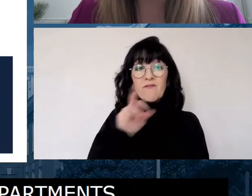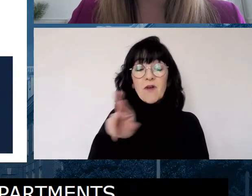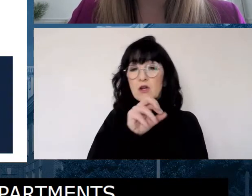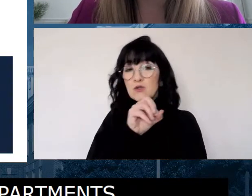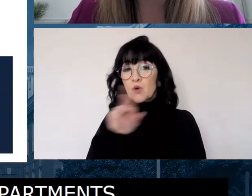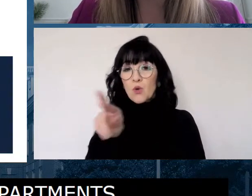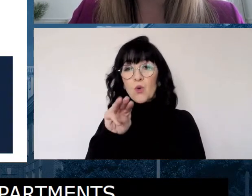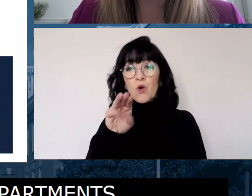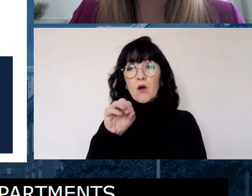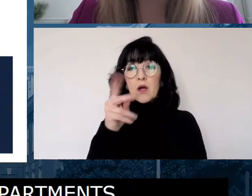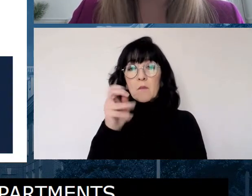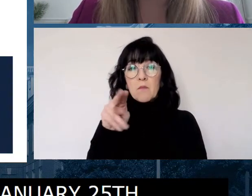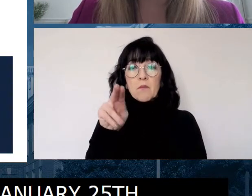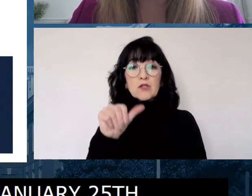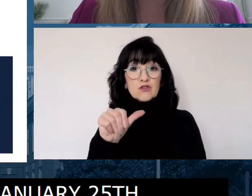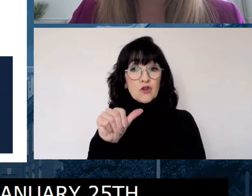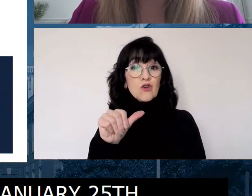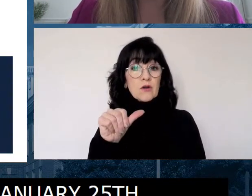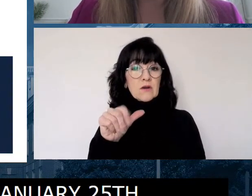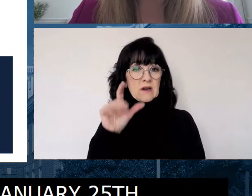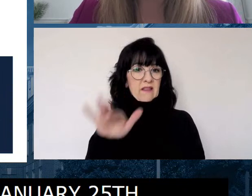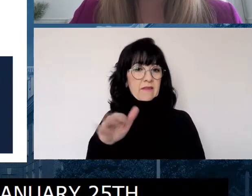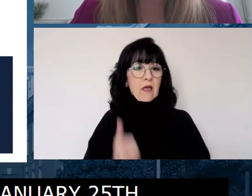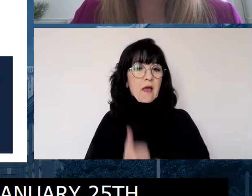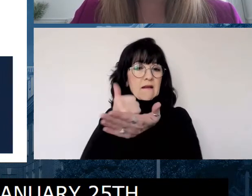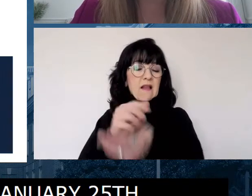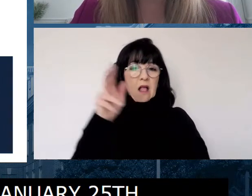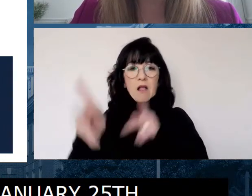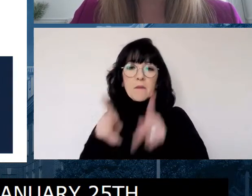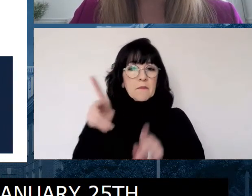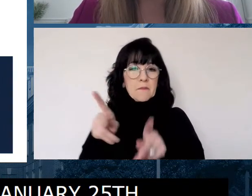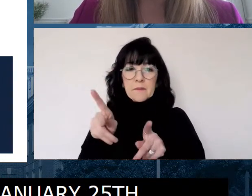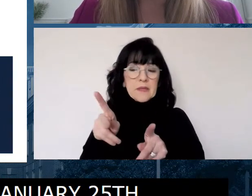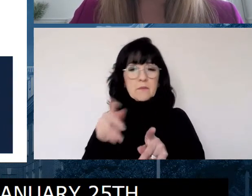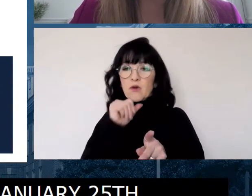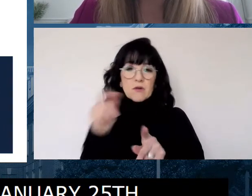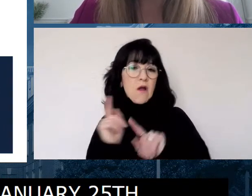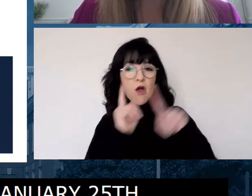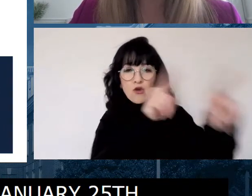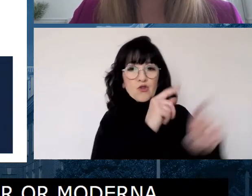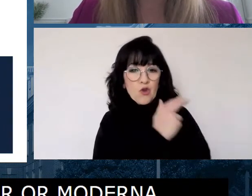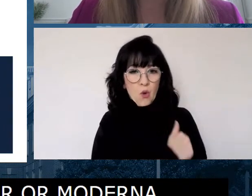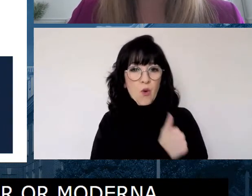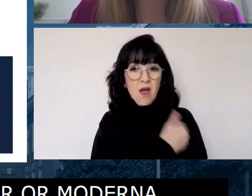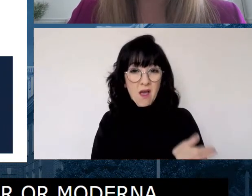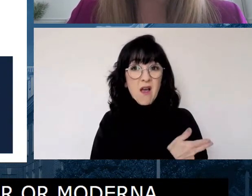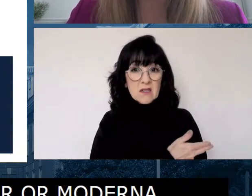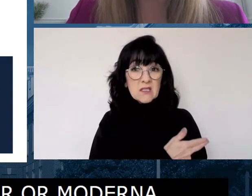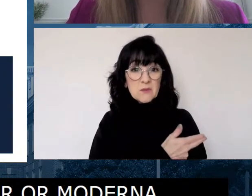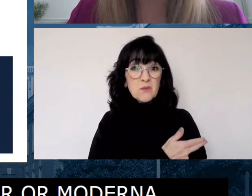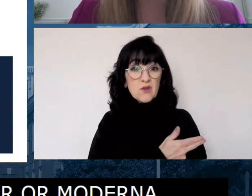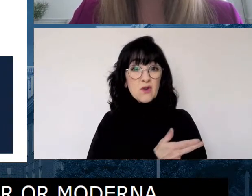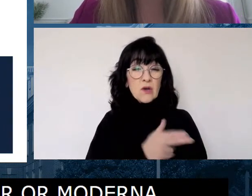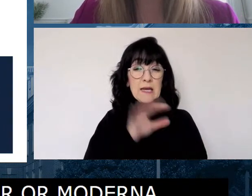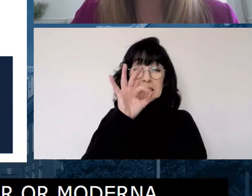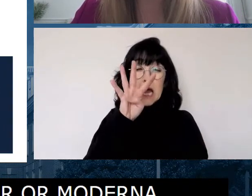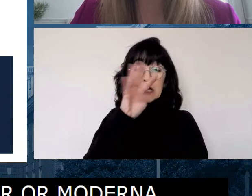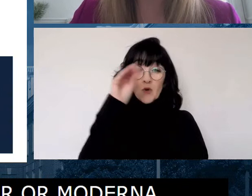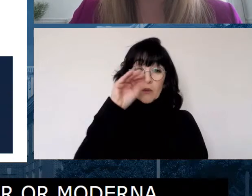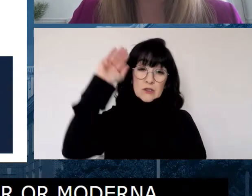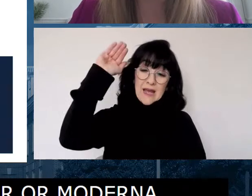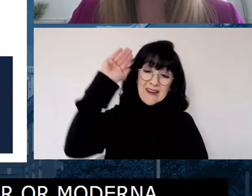the chance of needing a visit to the emergency department and hospitalization by 94% compared